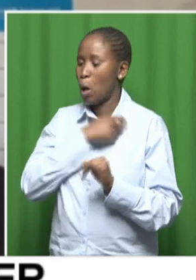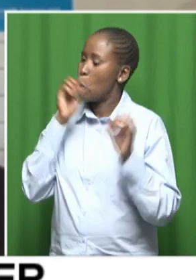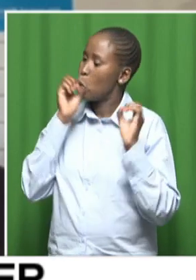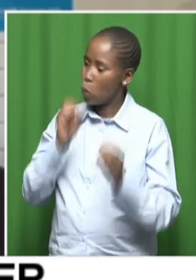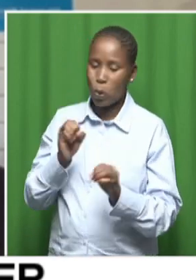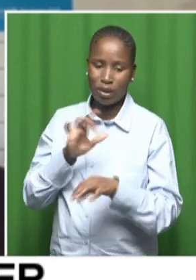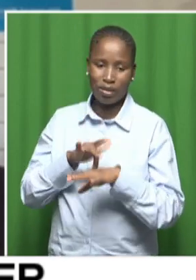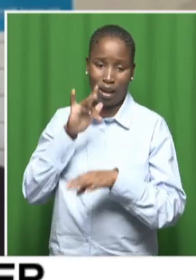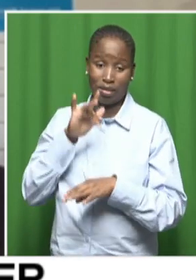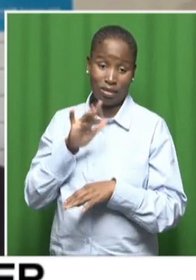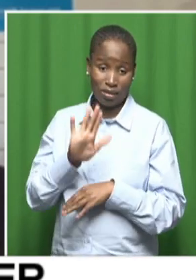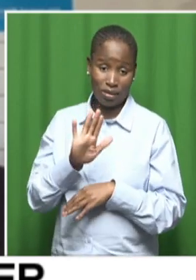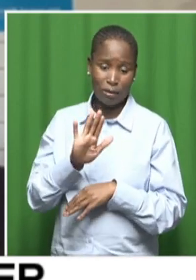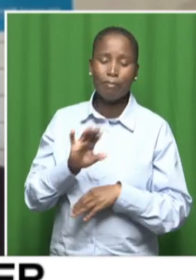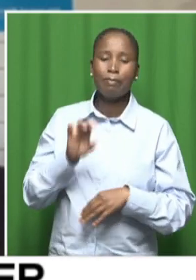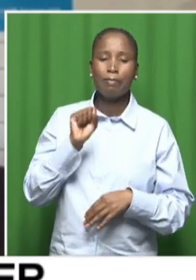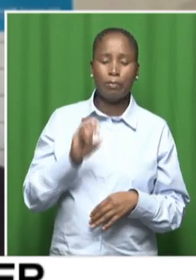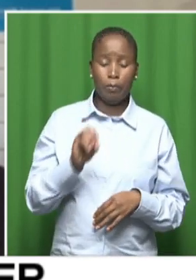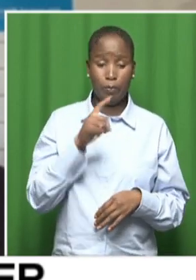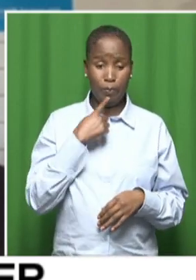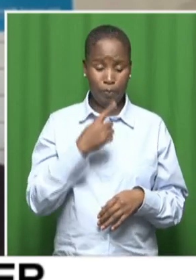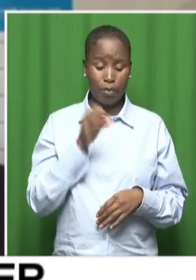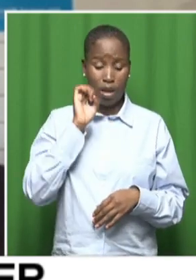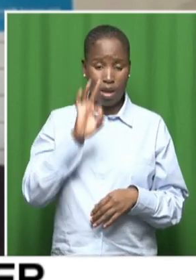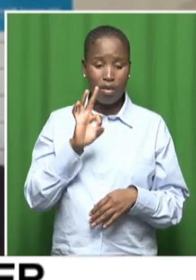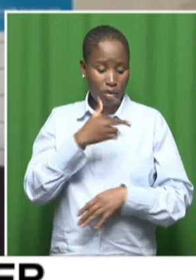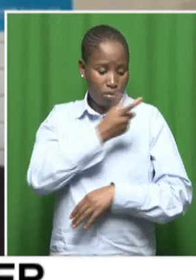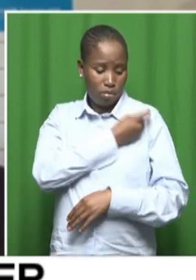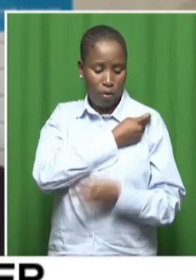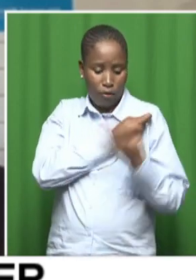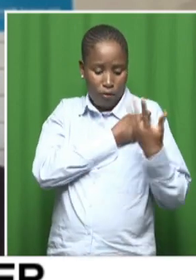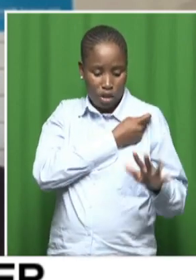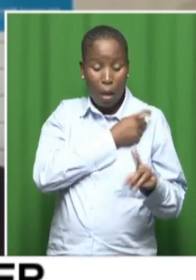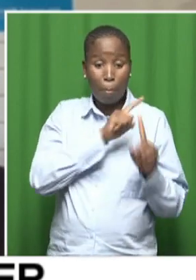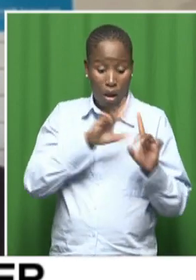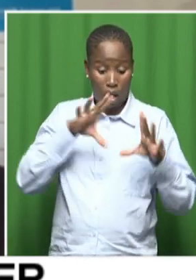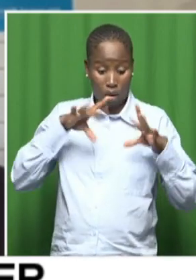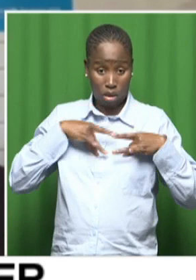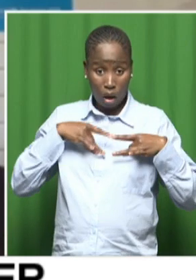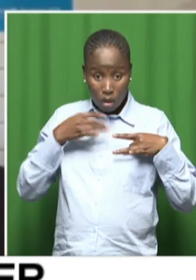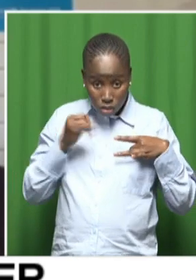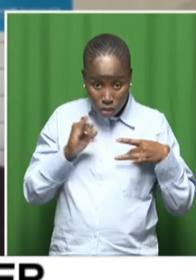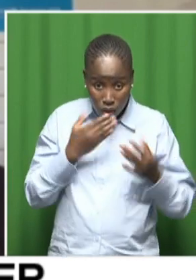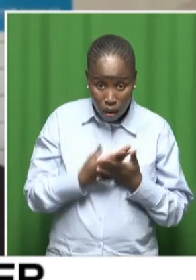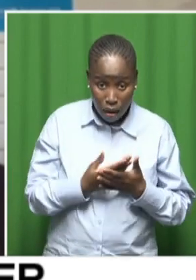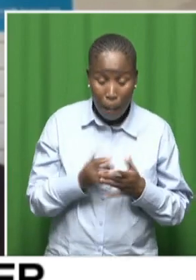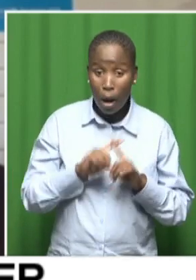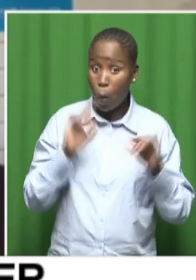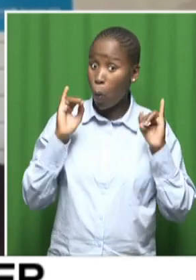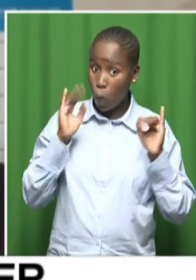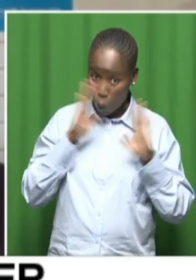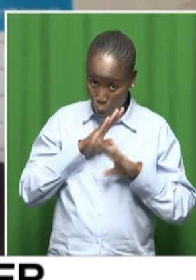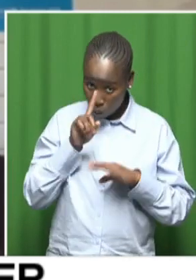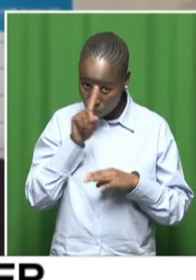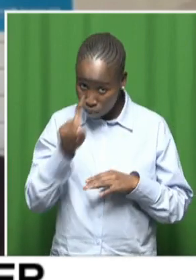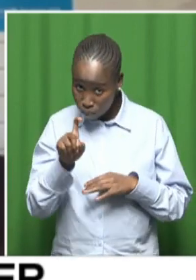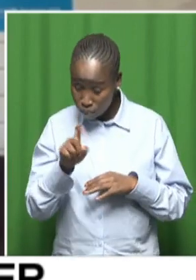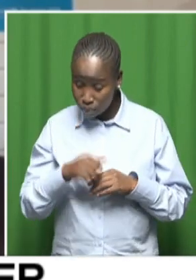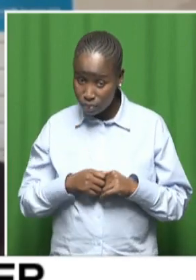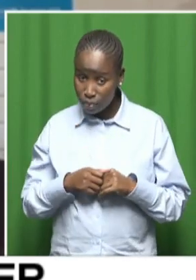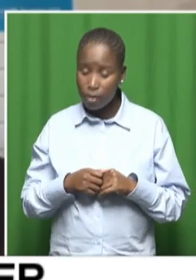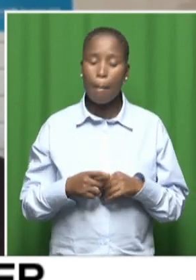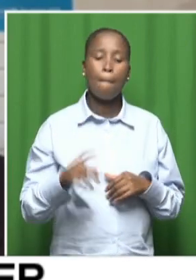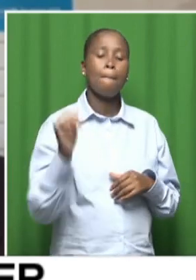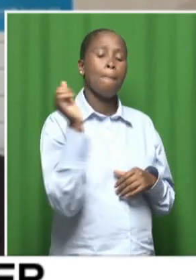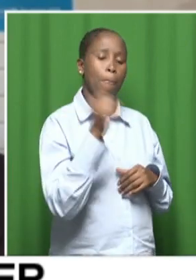is it the theory that if you are vaccinated, you still can catch it, but won't be as severe? Is that what we're looking at? Yeah, that's right.